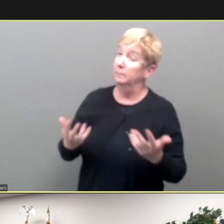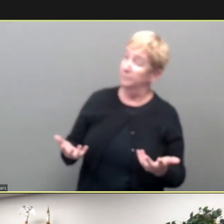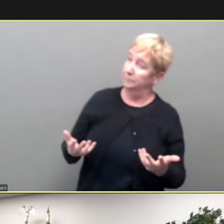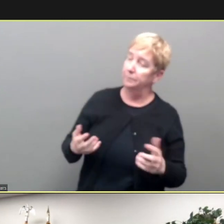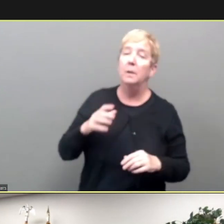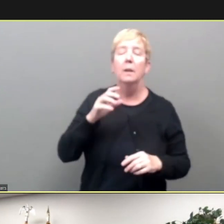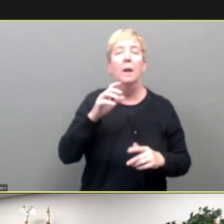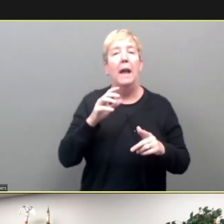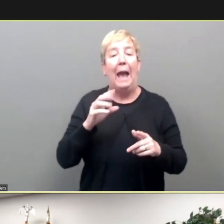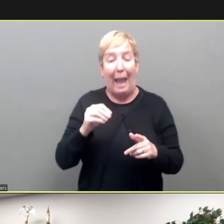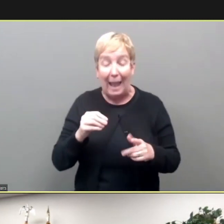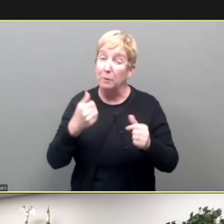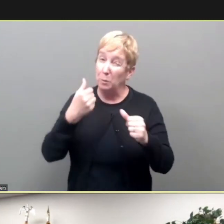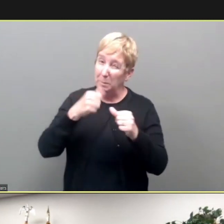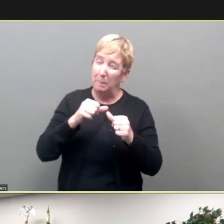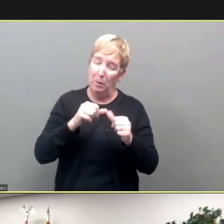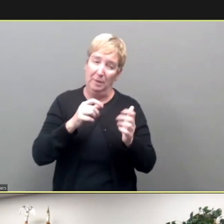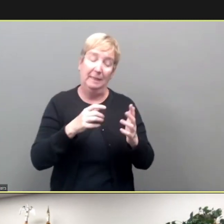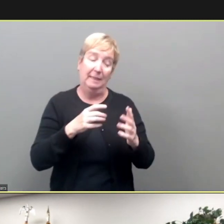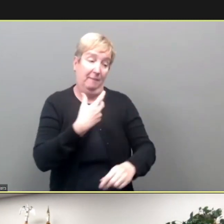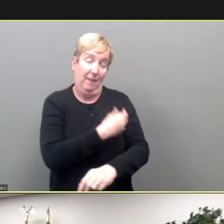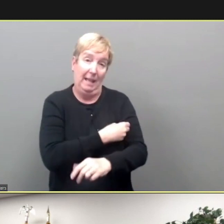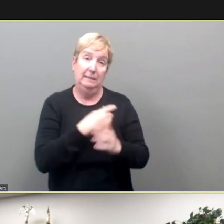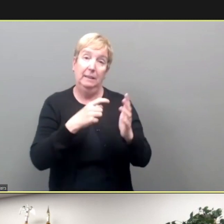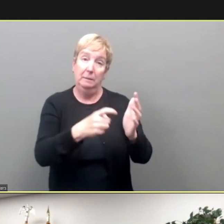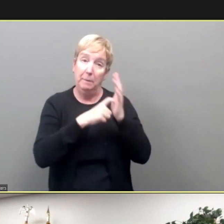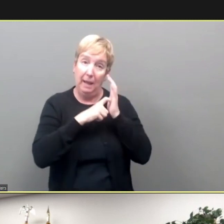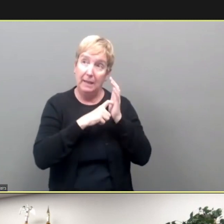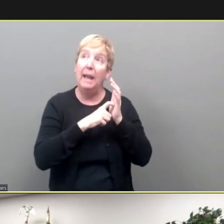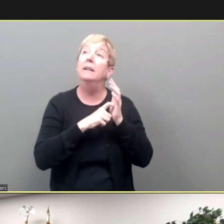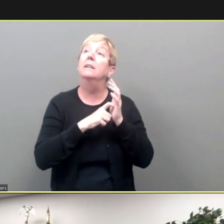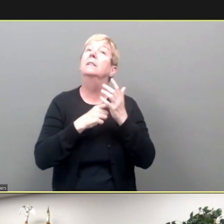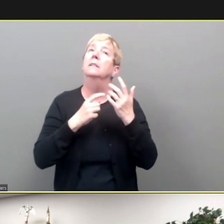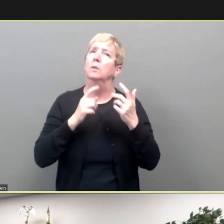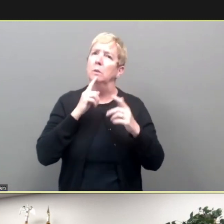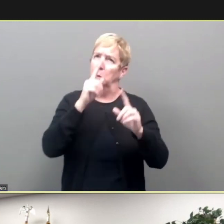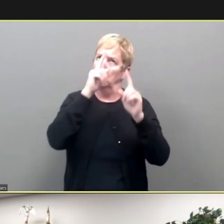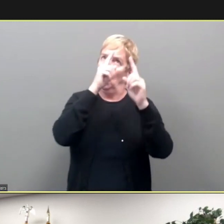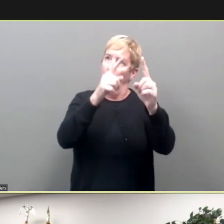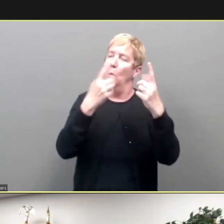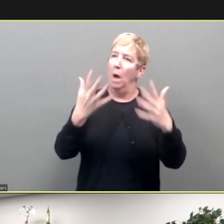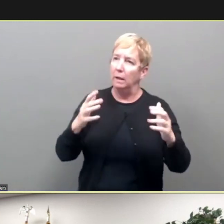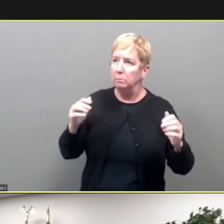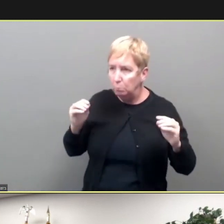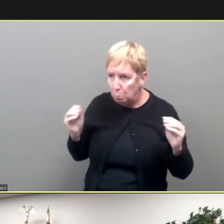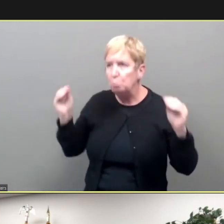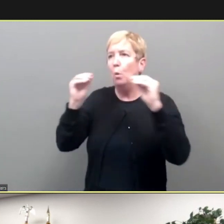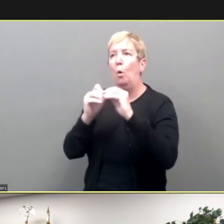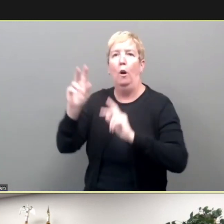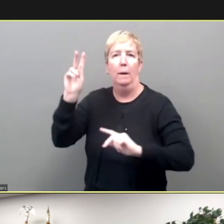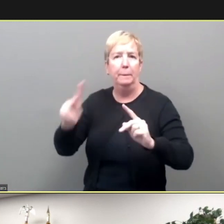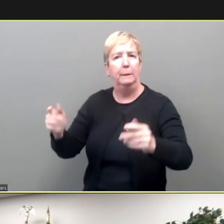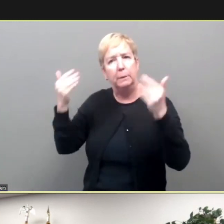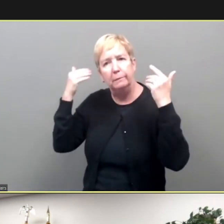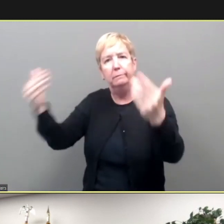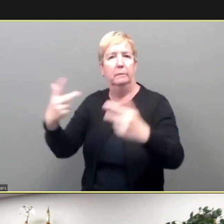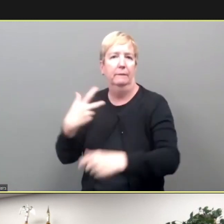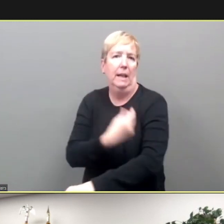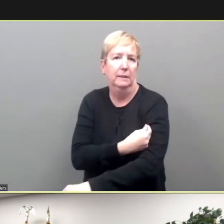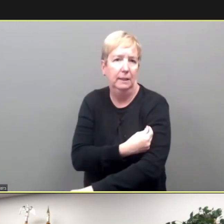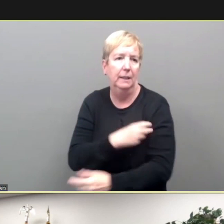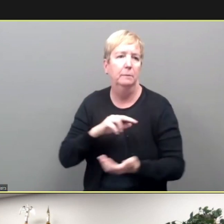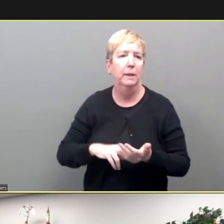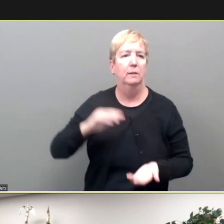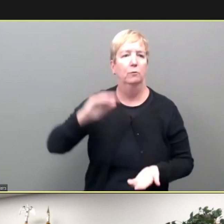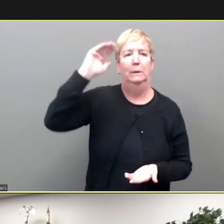I believe that the vaccine mandates are really just to try to get more people vaccinated so we can prevent hospitalizations and deaths,